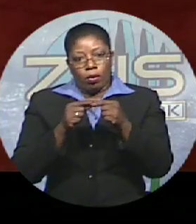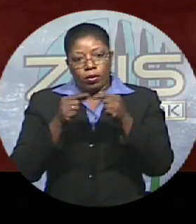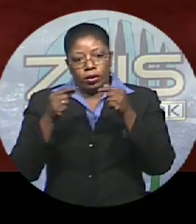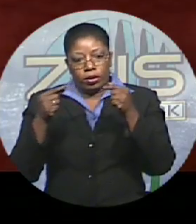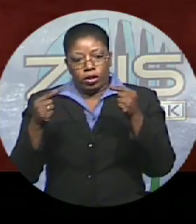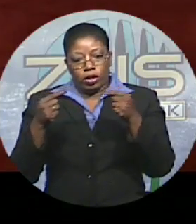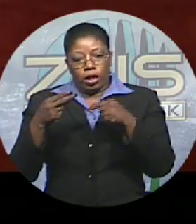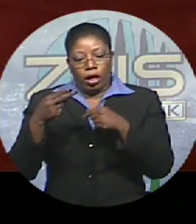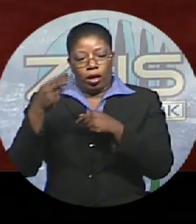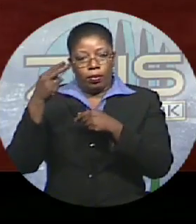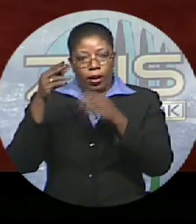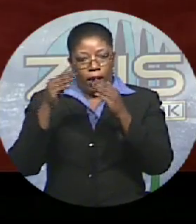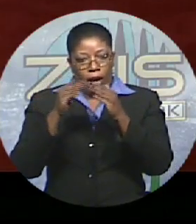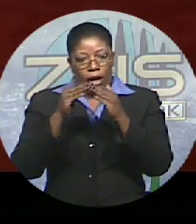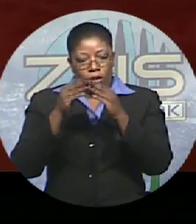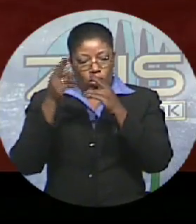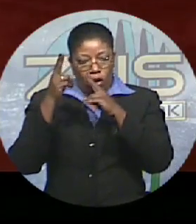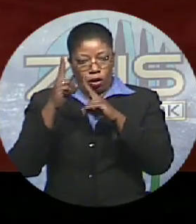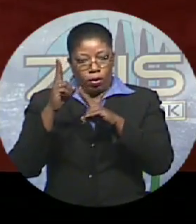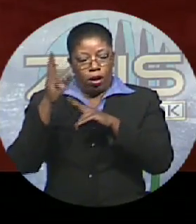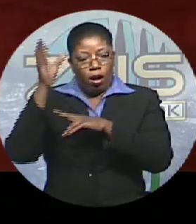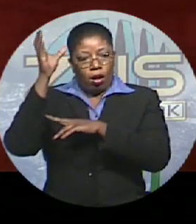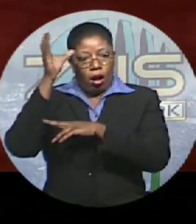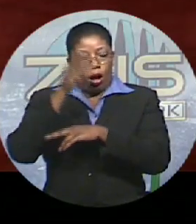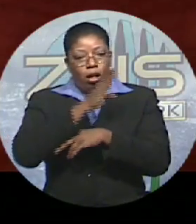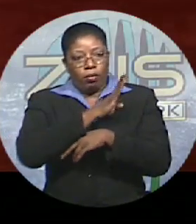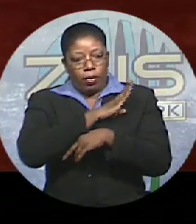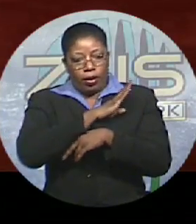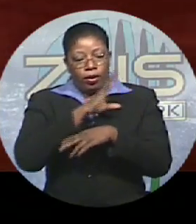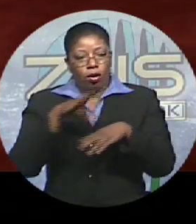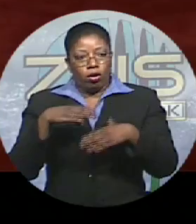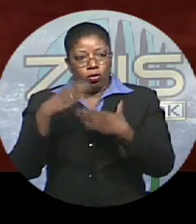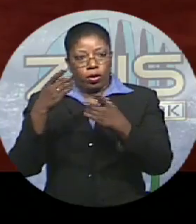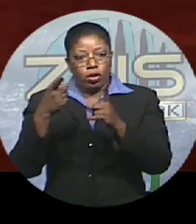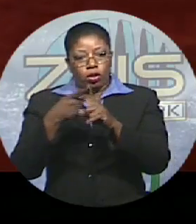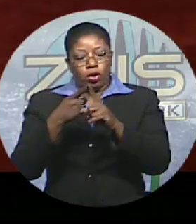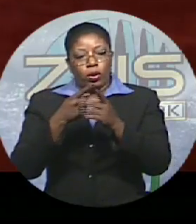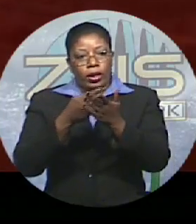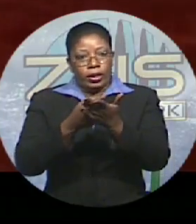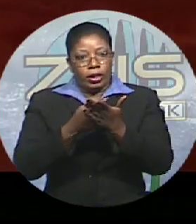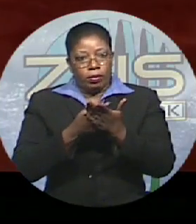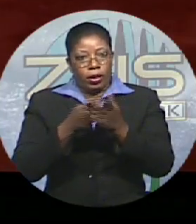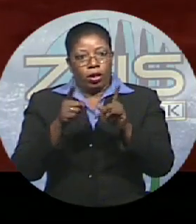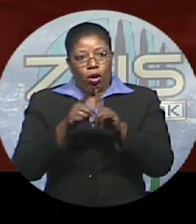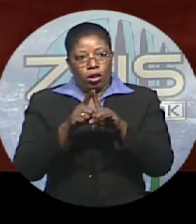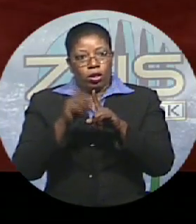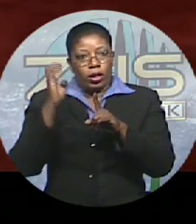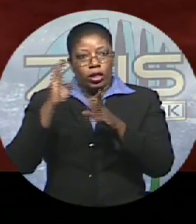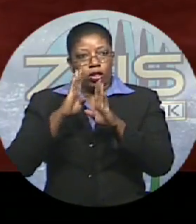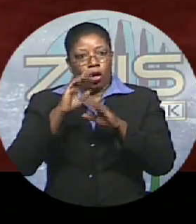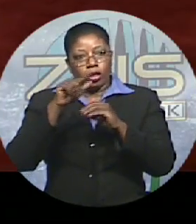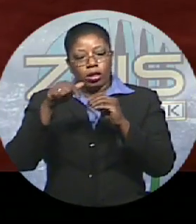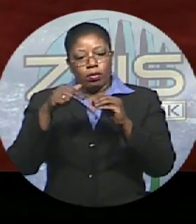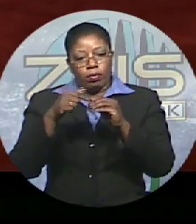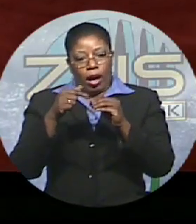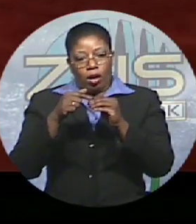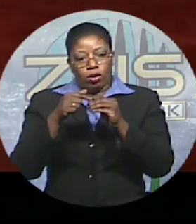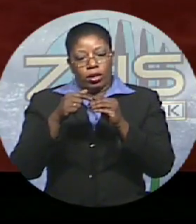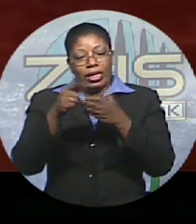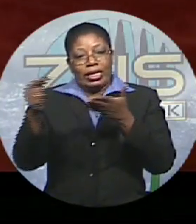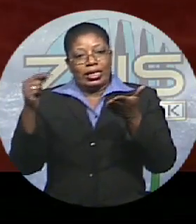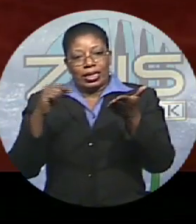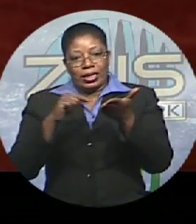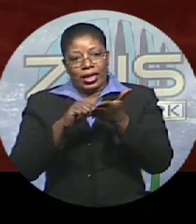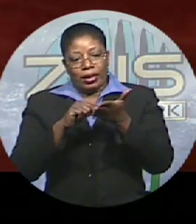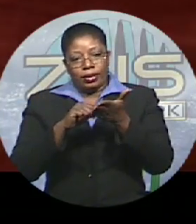upper house, Senator the Honorable Carl Bethel, also contributed to the debate. He talked about the country's debt to